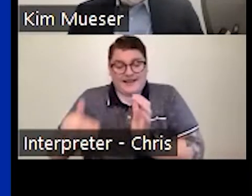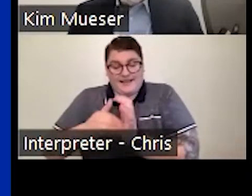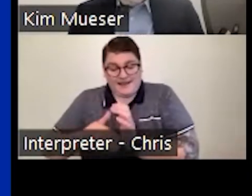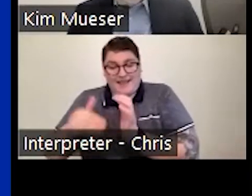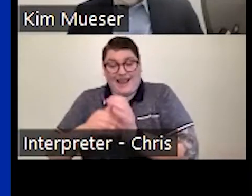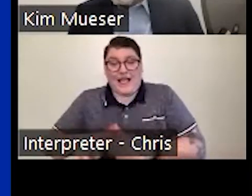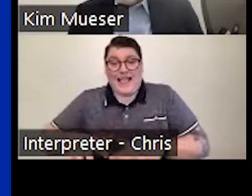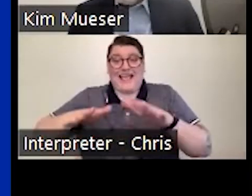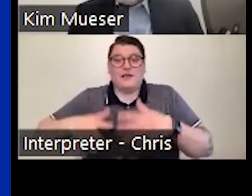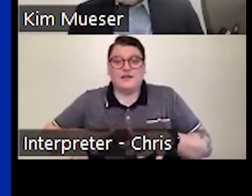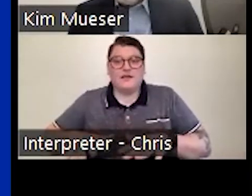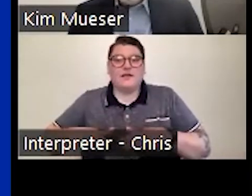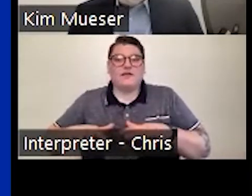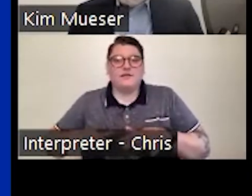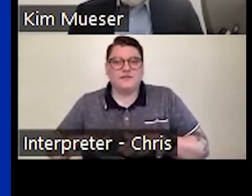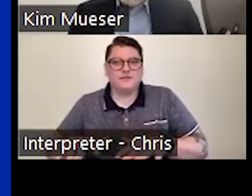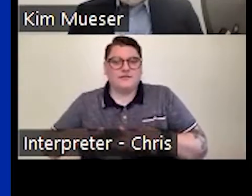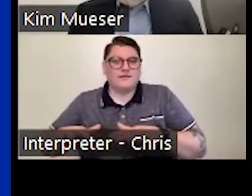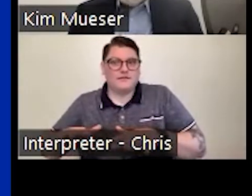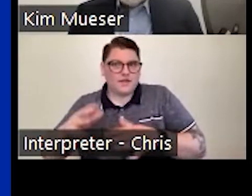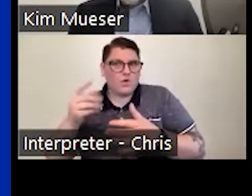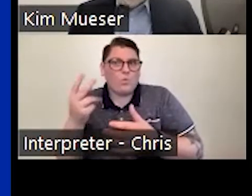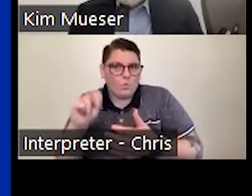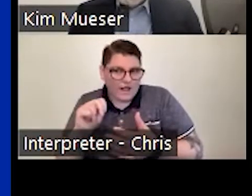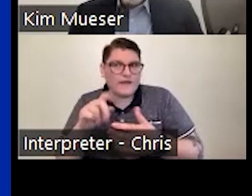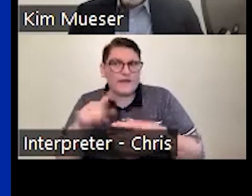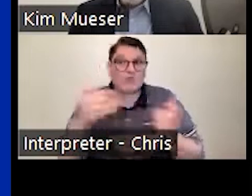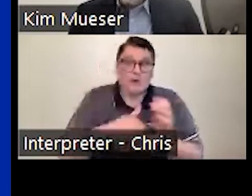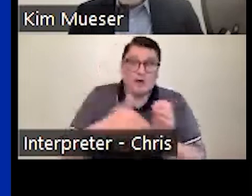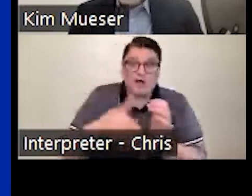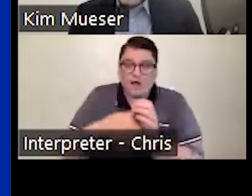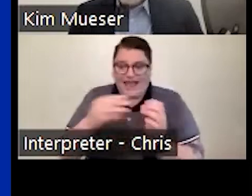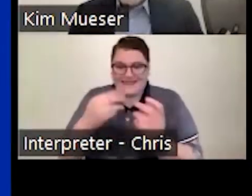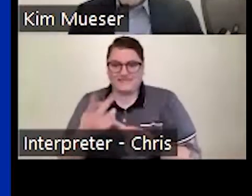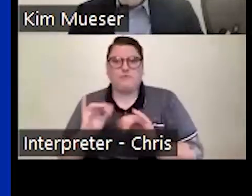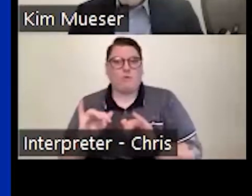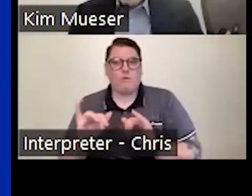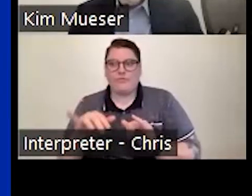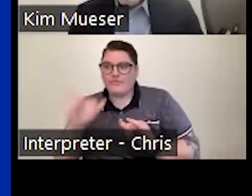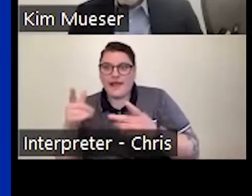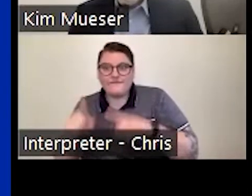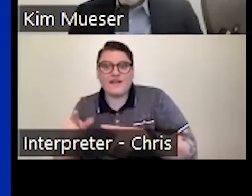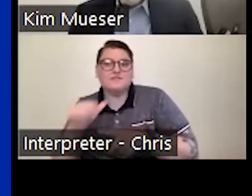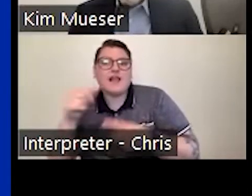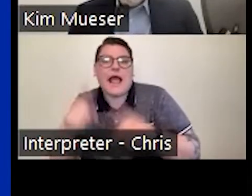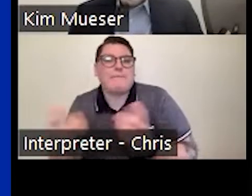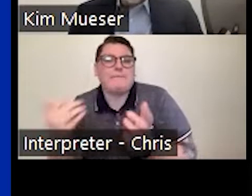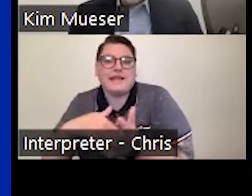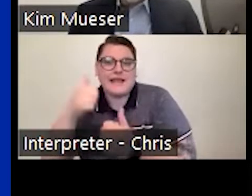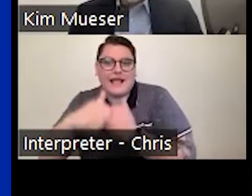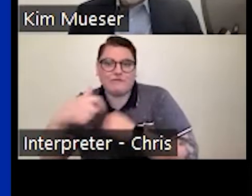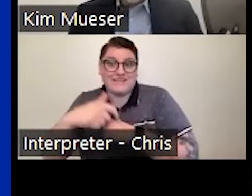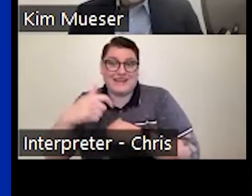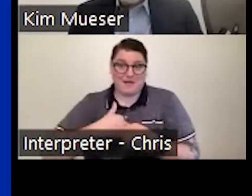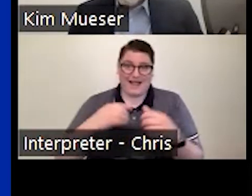that bad, terrible things don't happen when a person retells a traumatic event. In fact, what happens usually is that